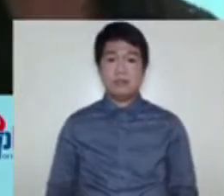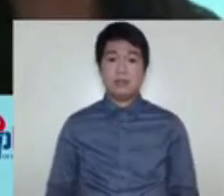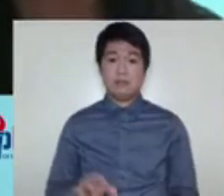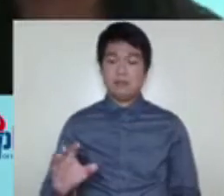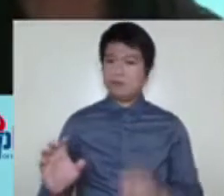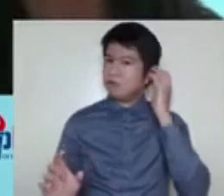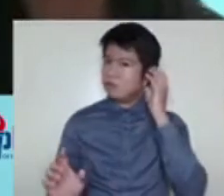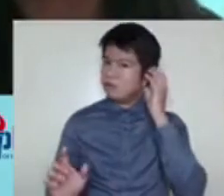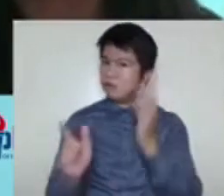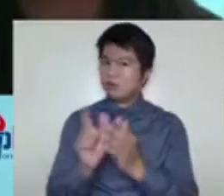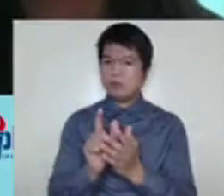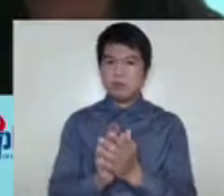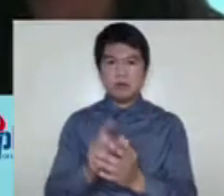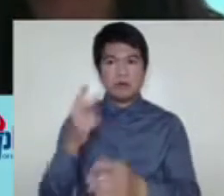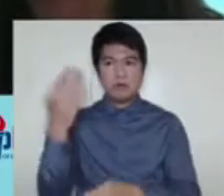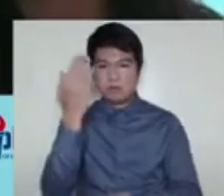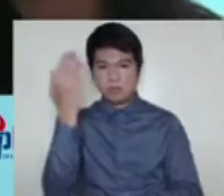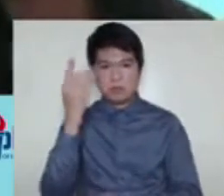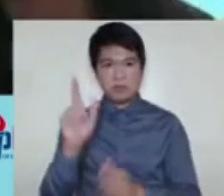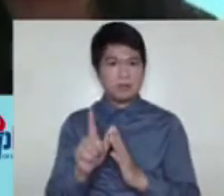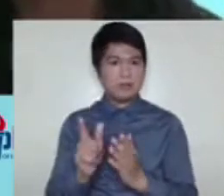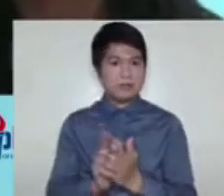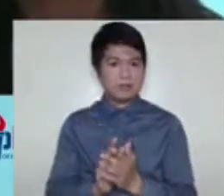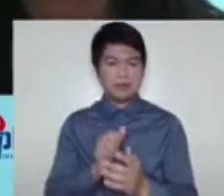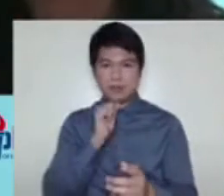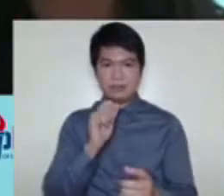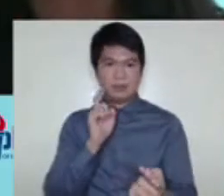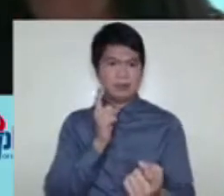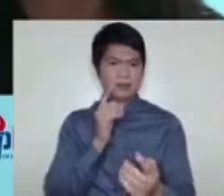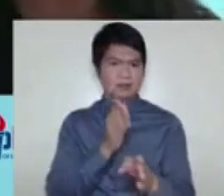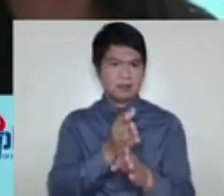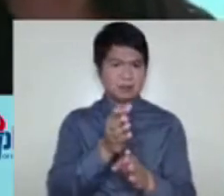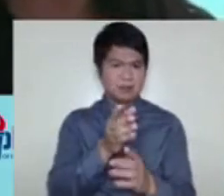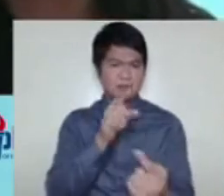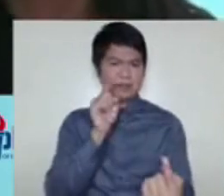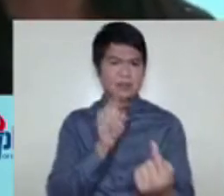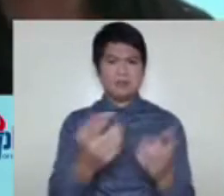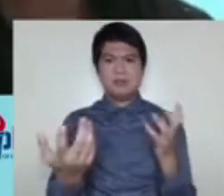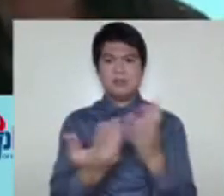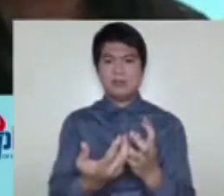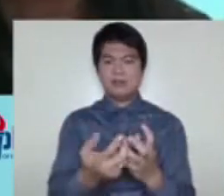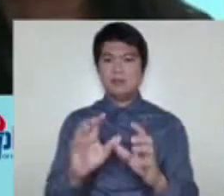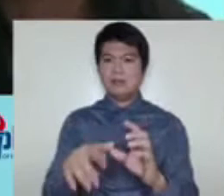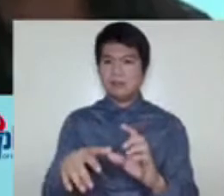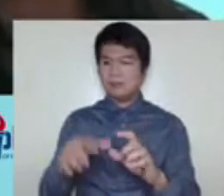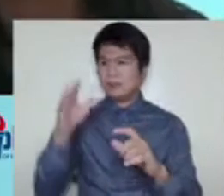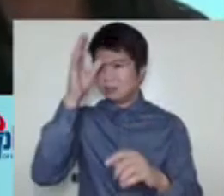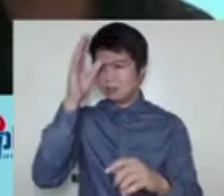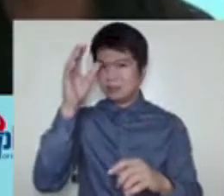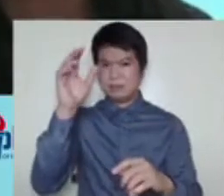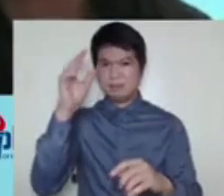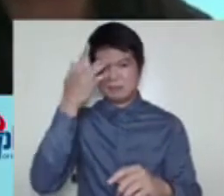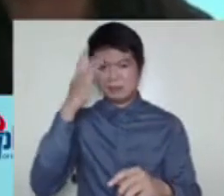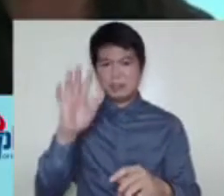targeted to learners with disabilities, giftedness, and talents, then you will provide Set B or